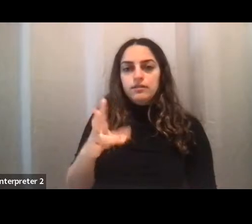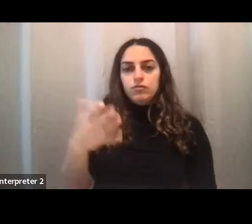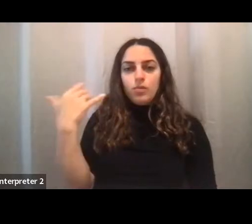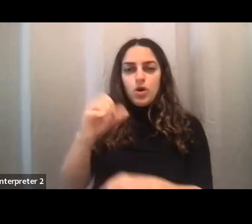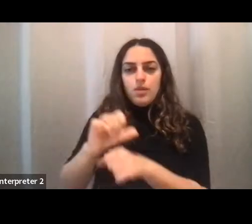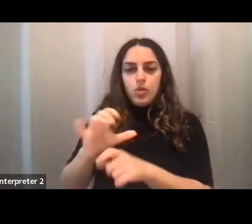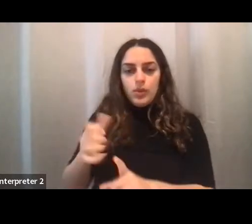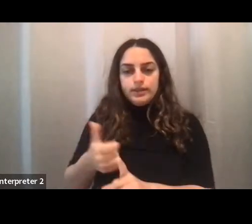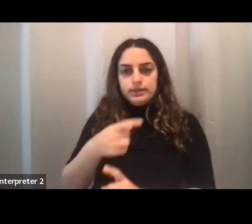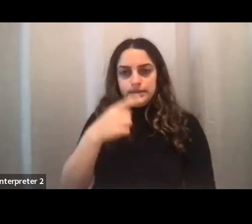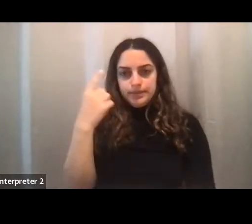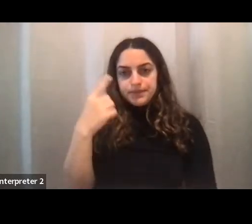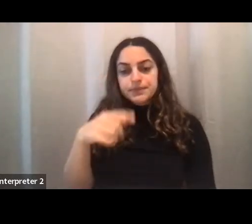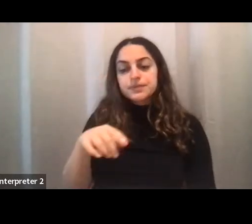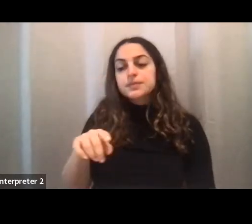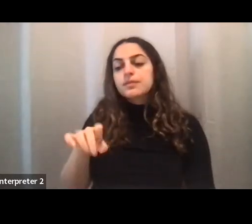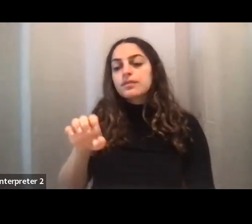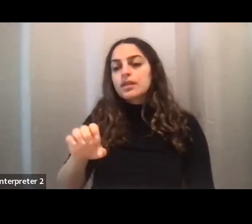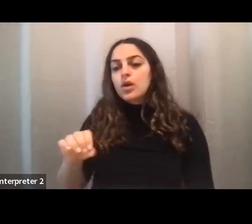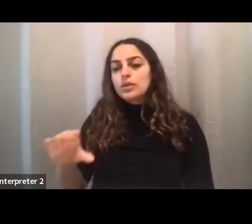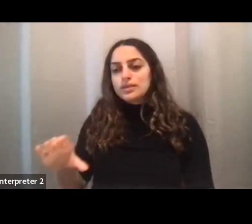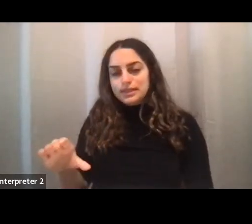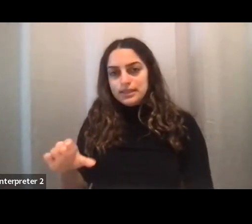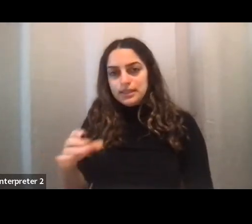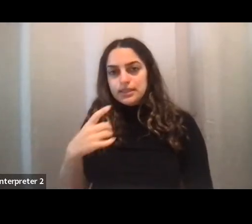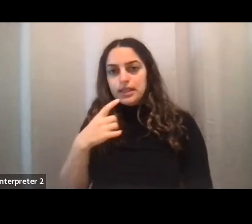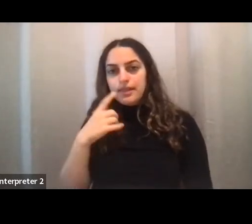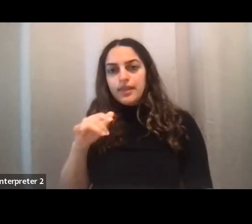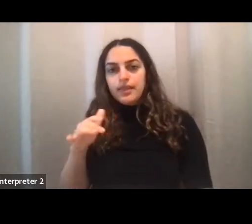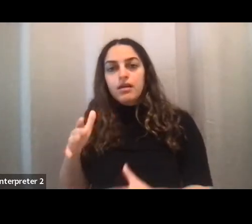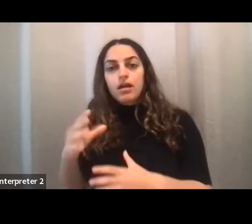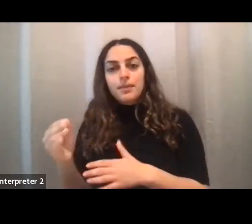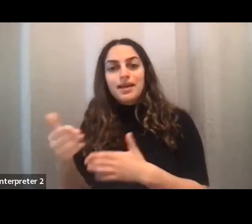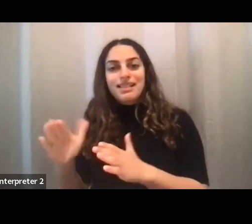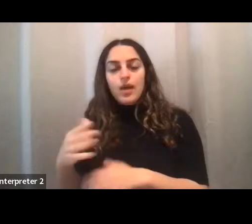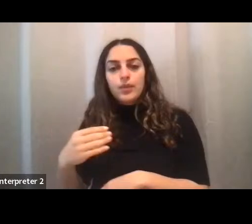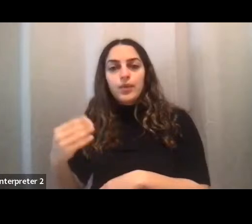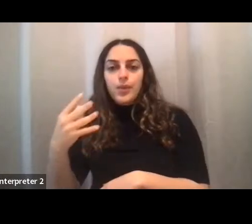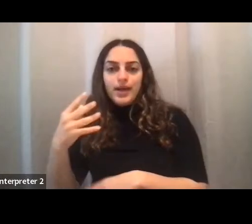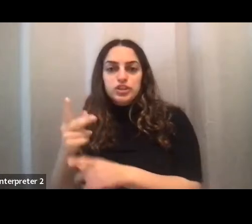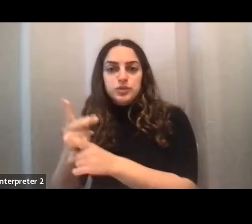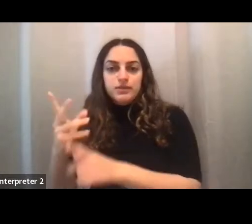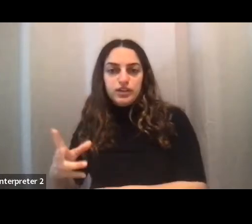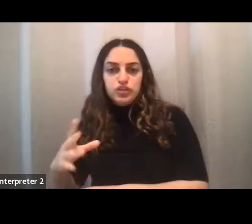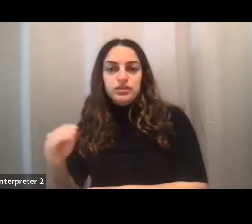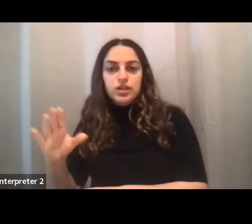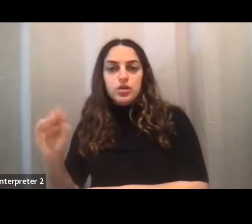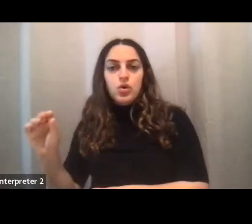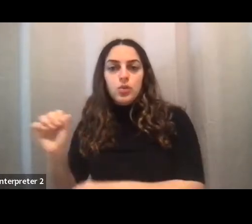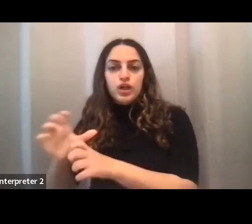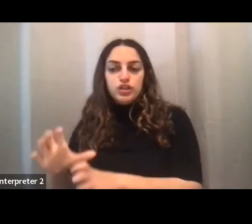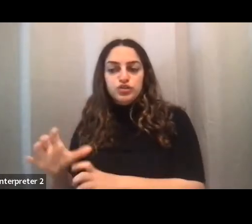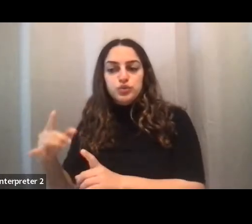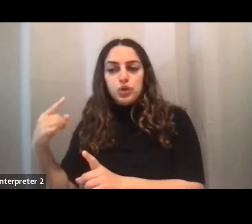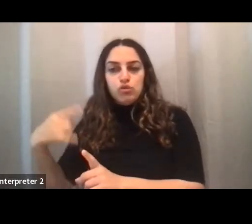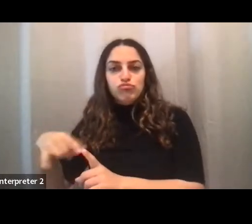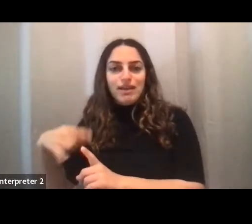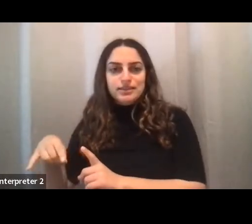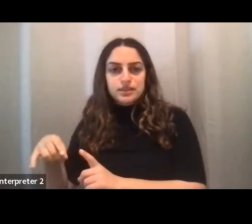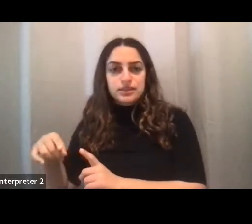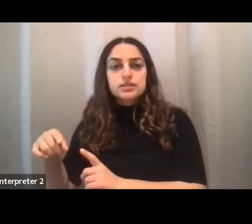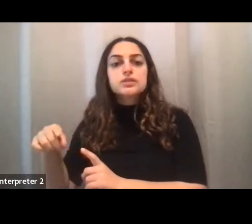eeoc had alleged the company allowed those white supervisors and co-workers to harass those black employees